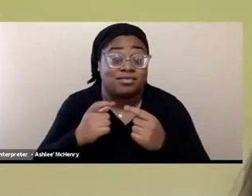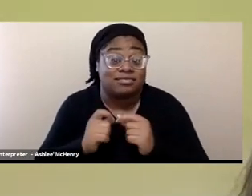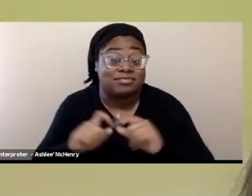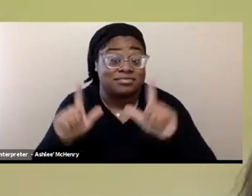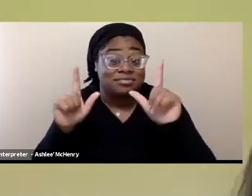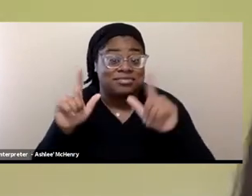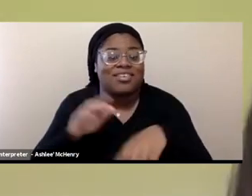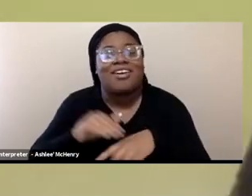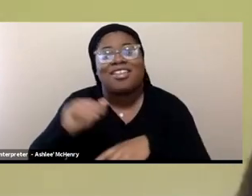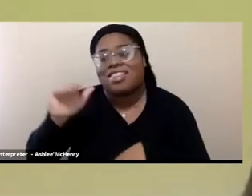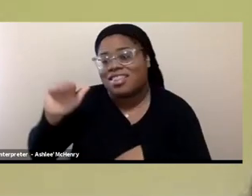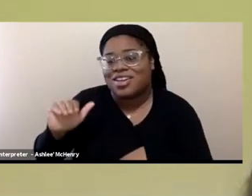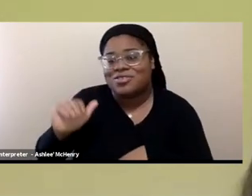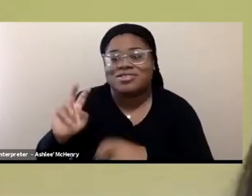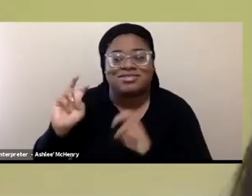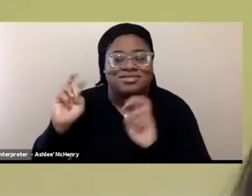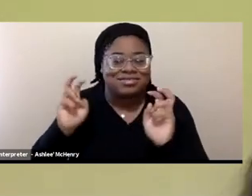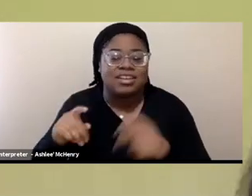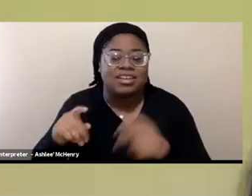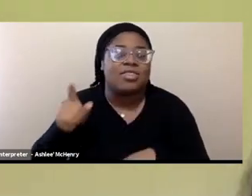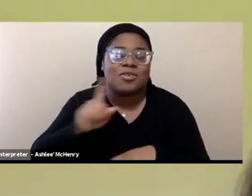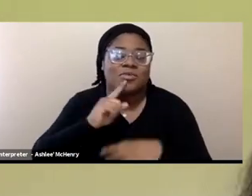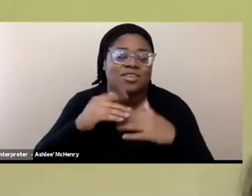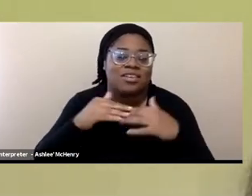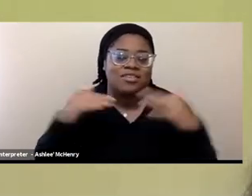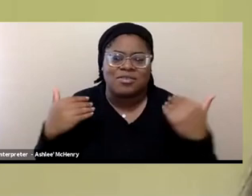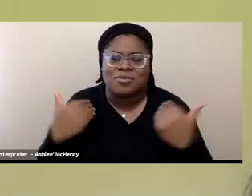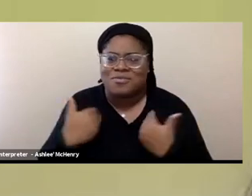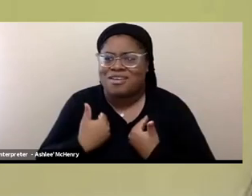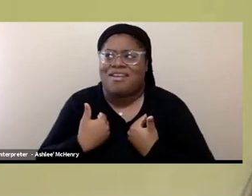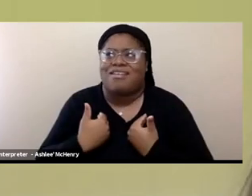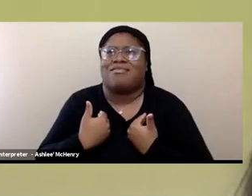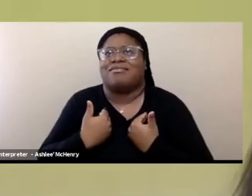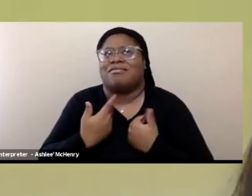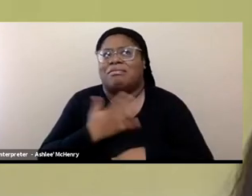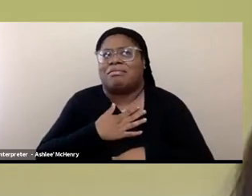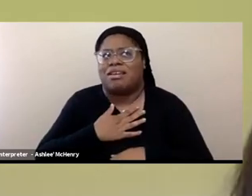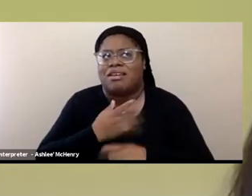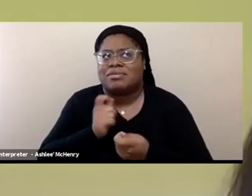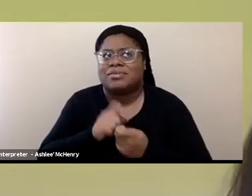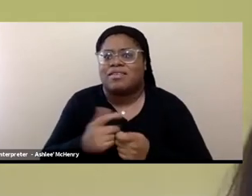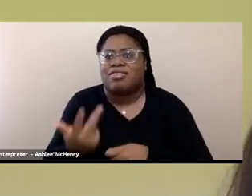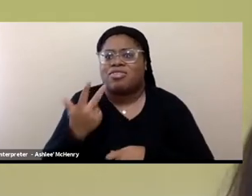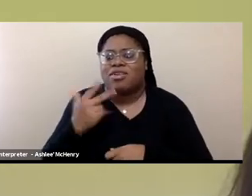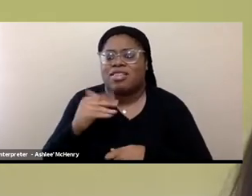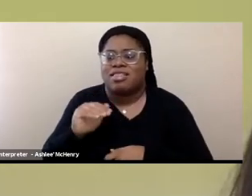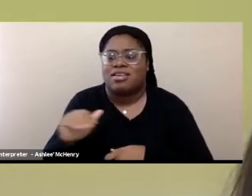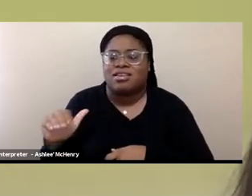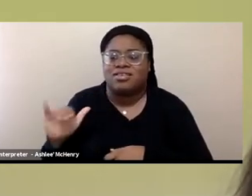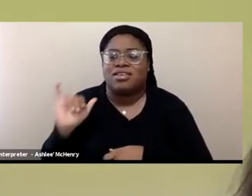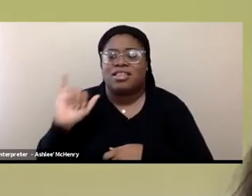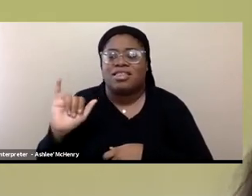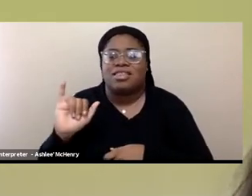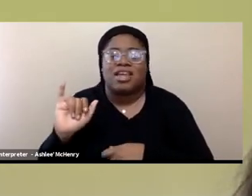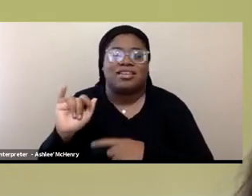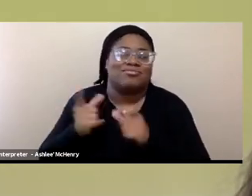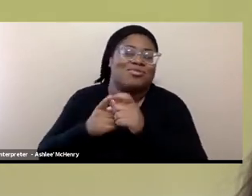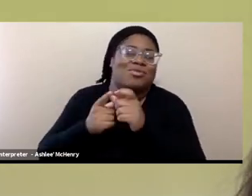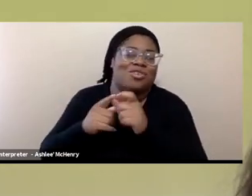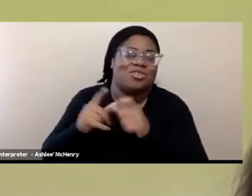on the show, they are very diverse. They're all different. We have my specific three littles that started that term